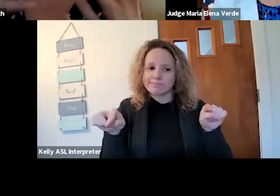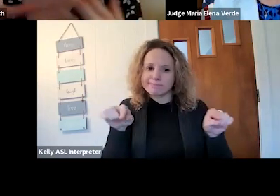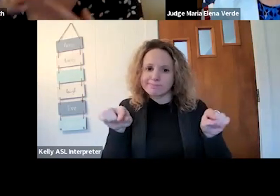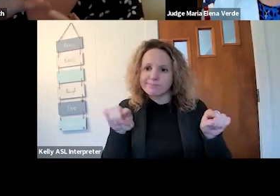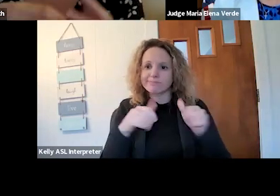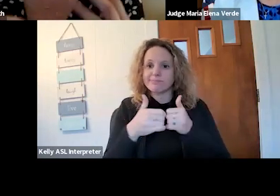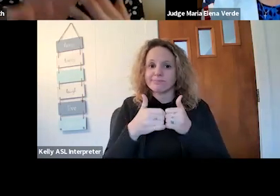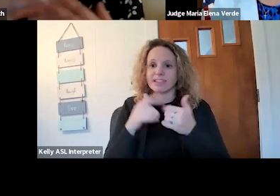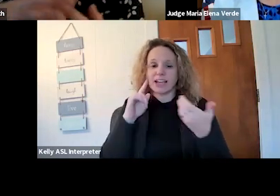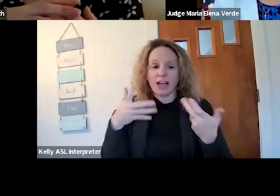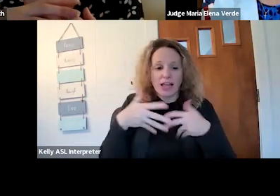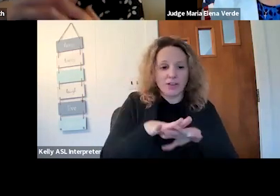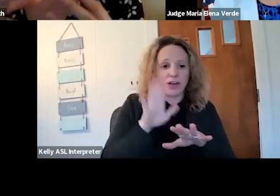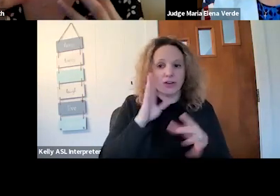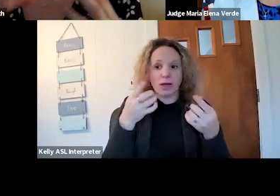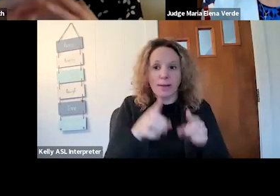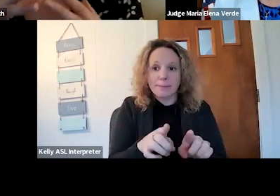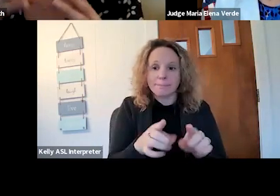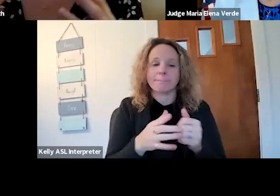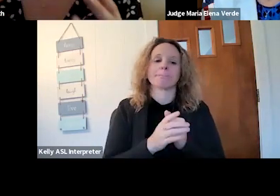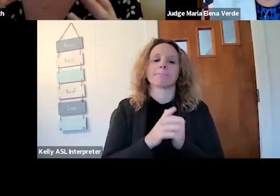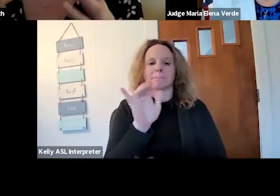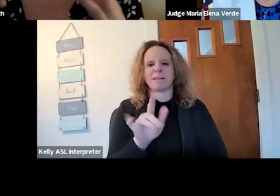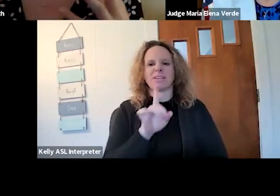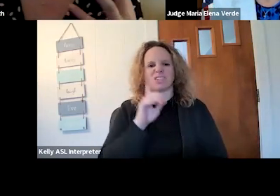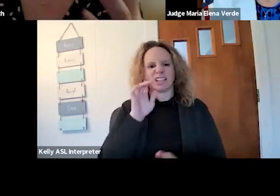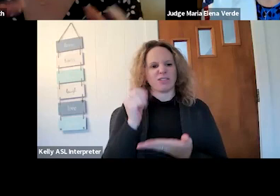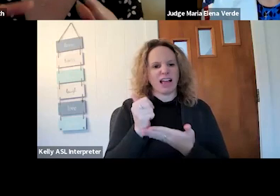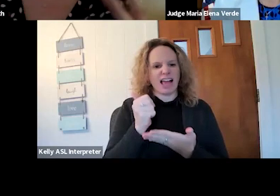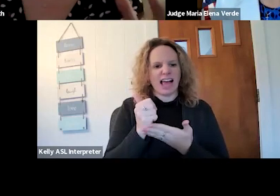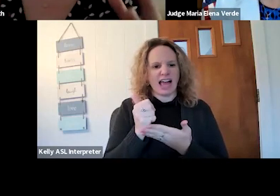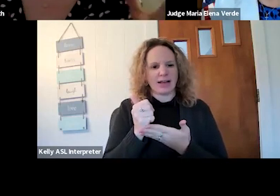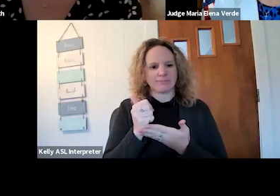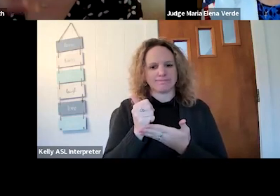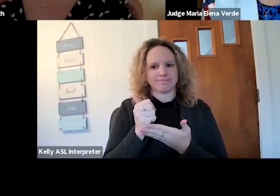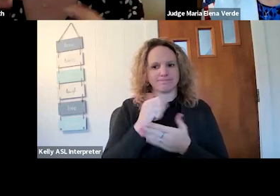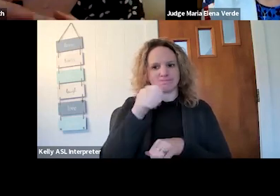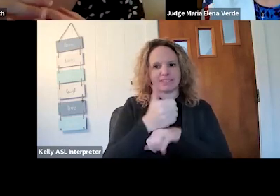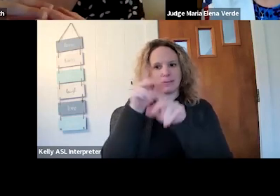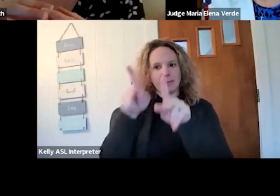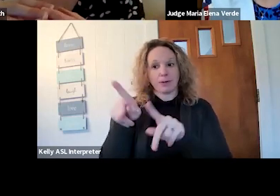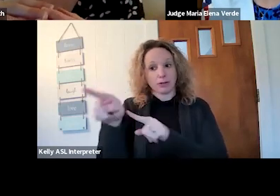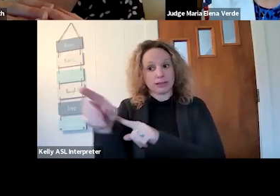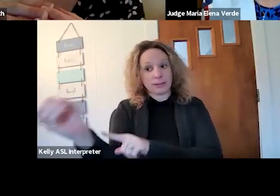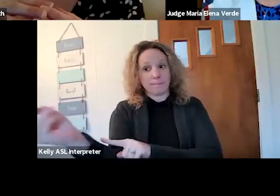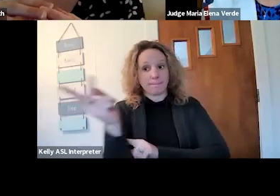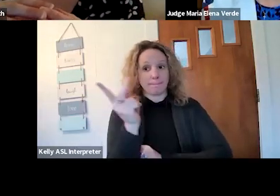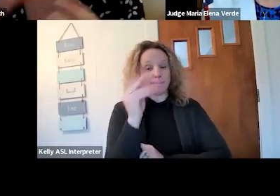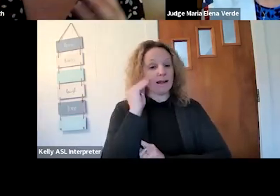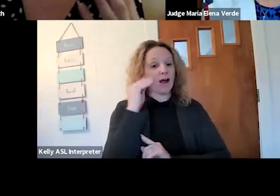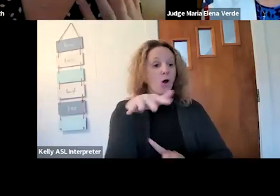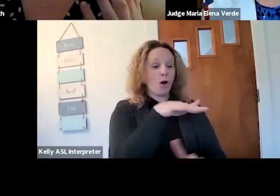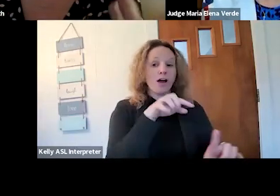those reintegrations are going to go. And that's really going to help set the person who is returning back to the home